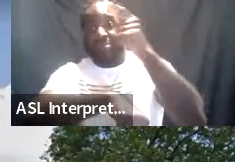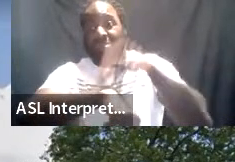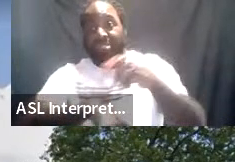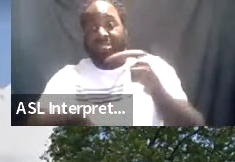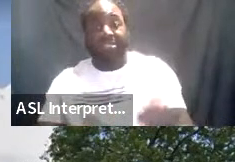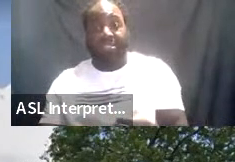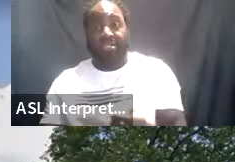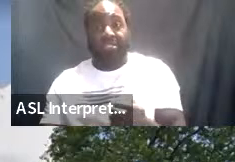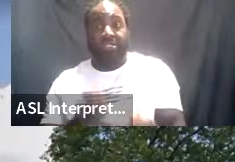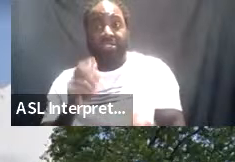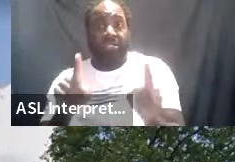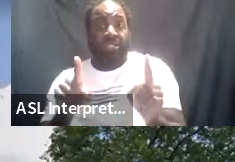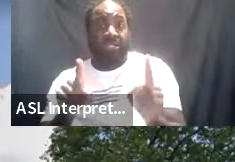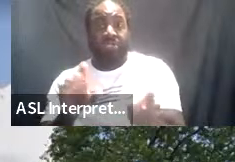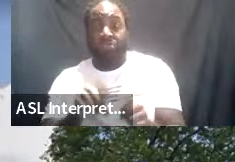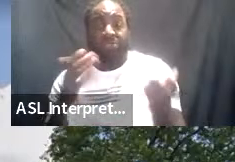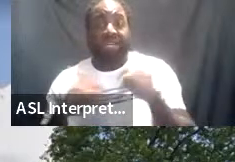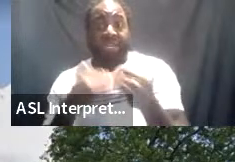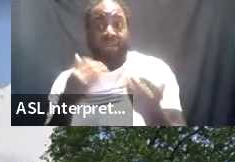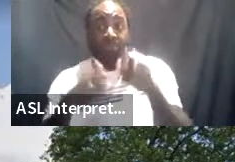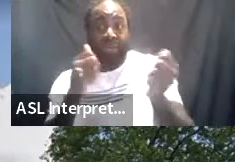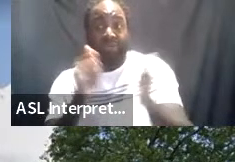difficulties with minimum unit size.